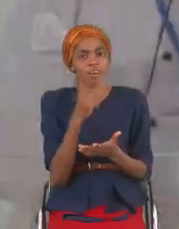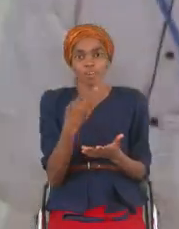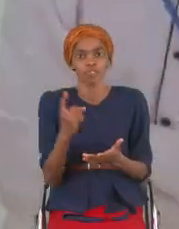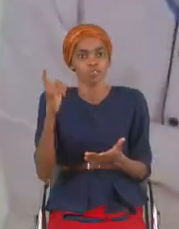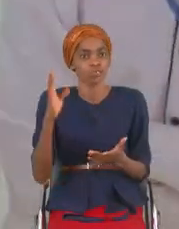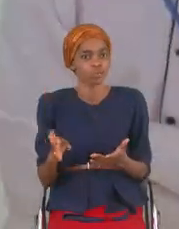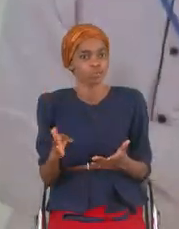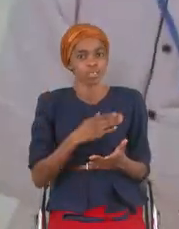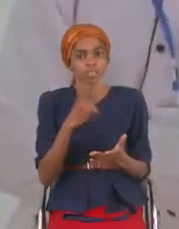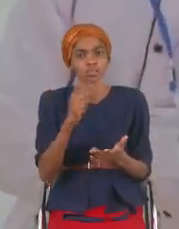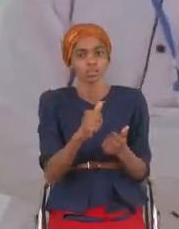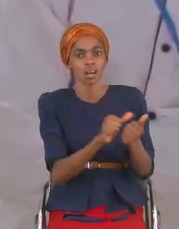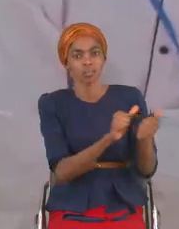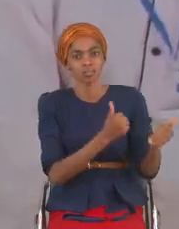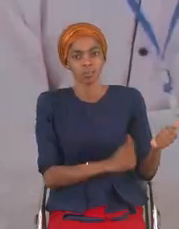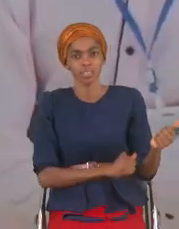and you avoid